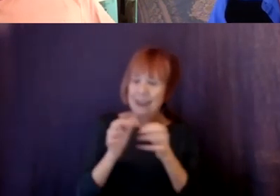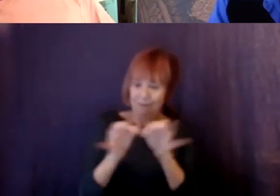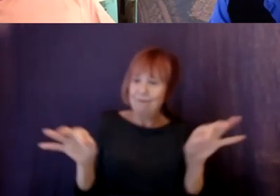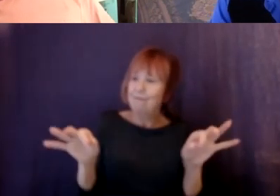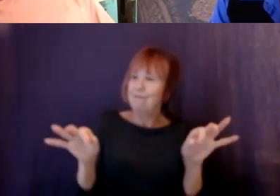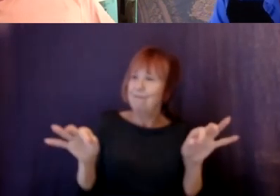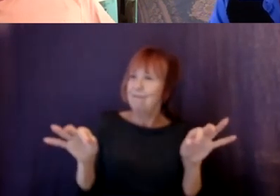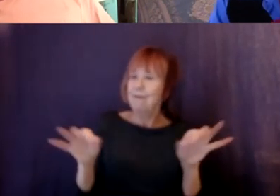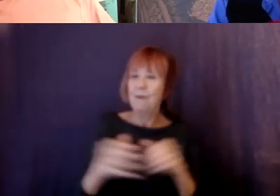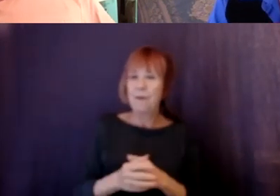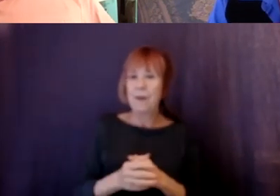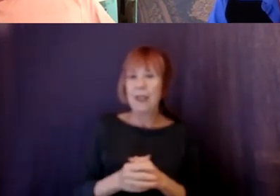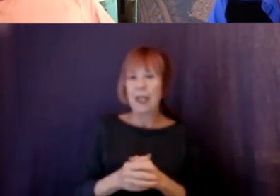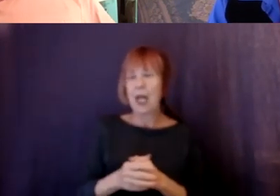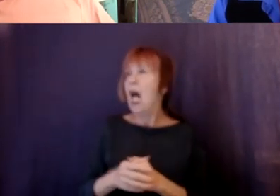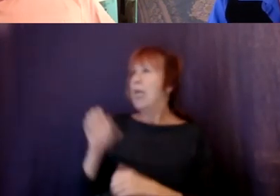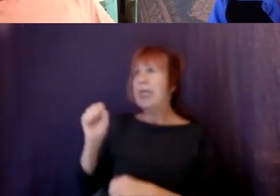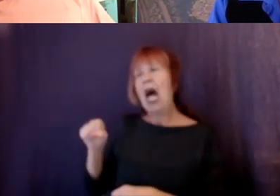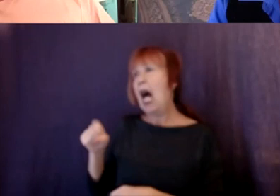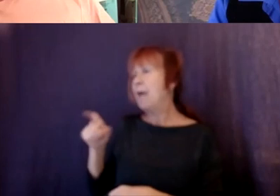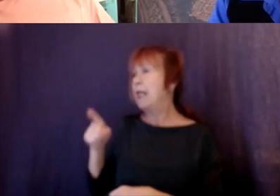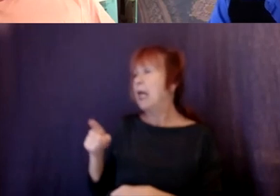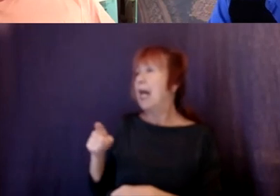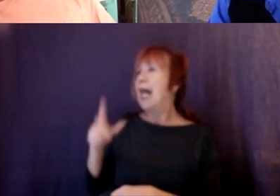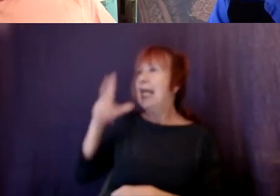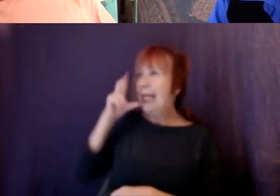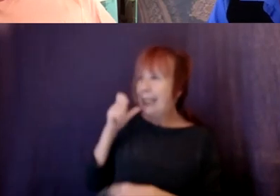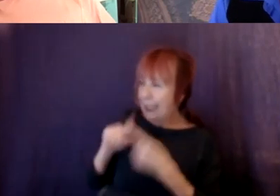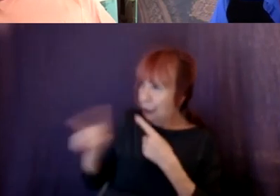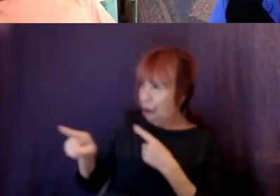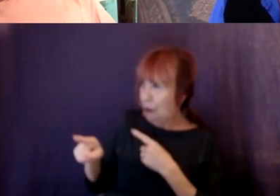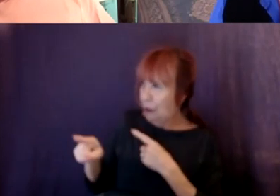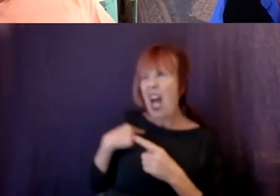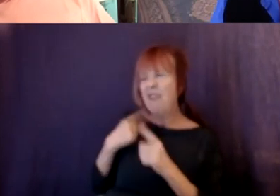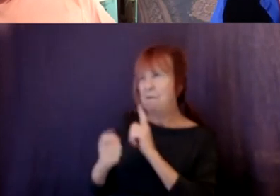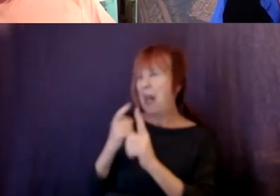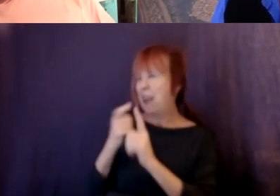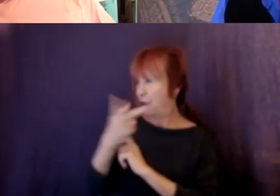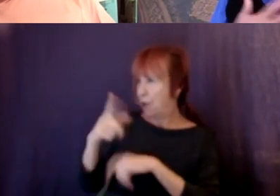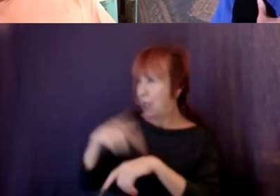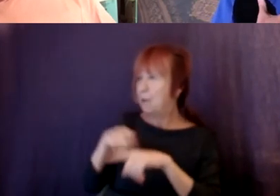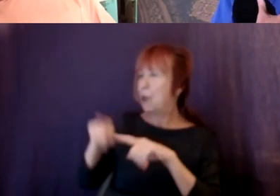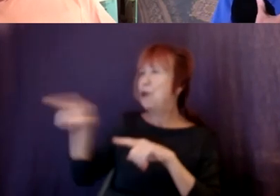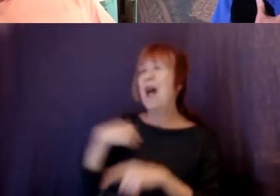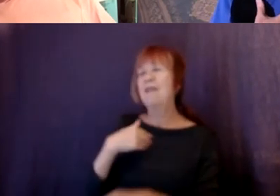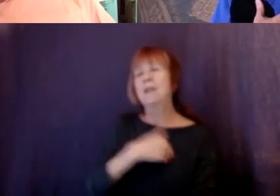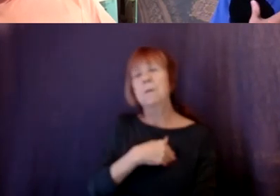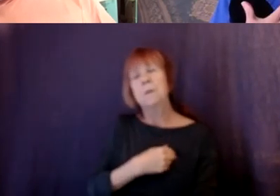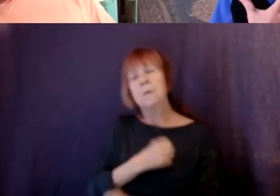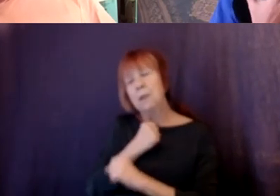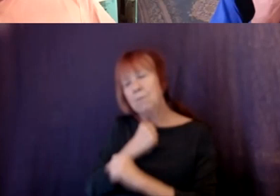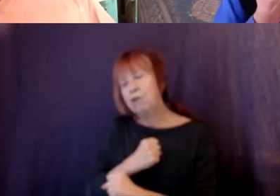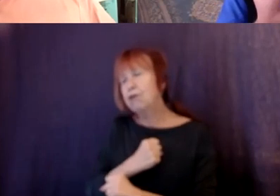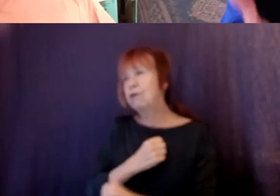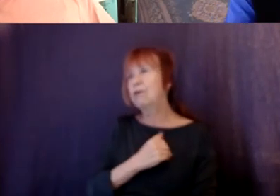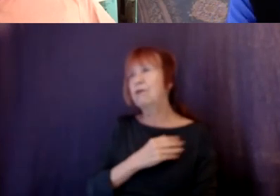It shows by listening to you and knowing you from the times that I've met you, you have this heart,